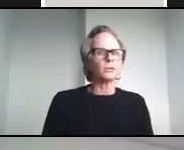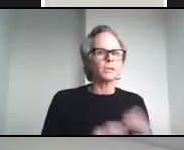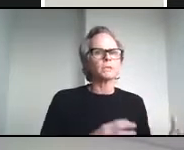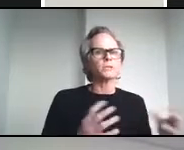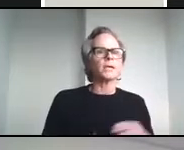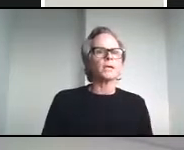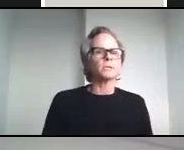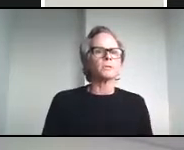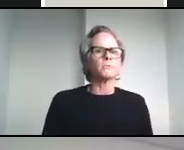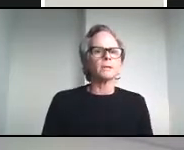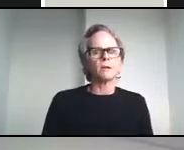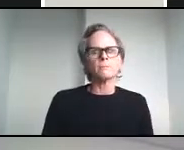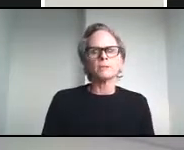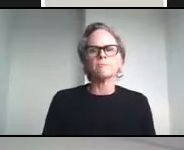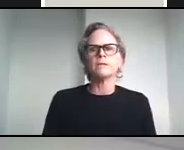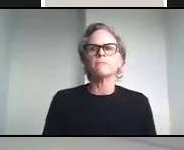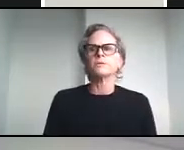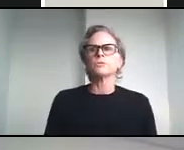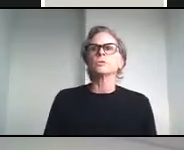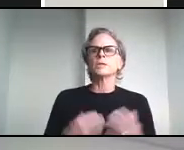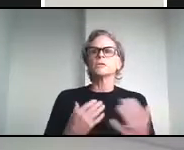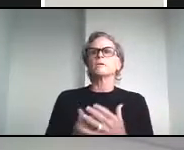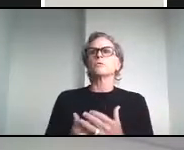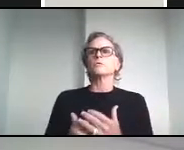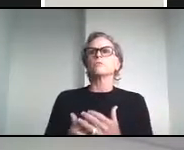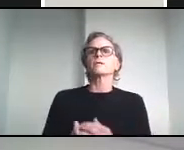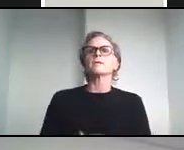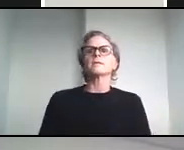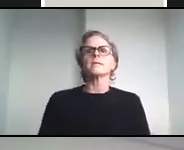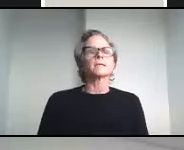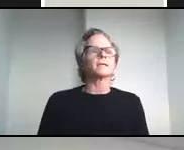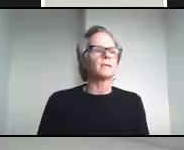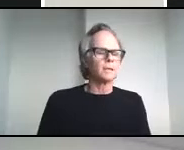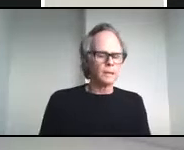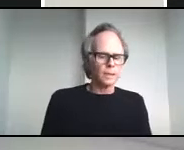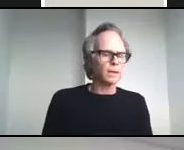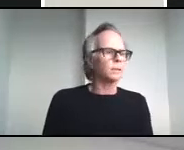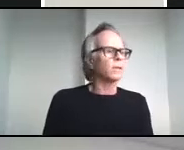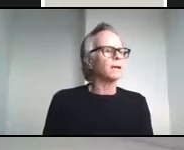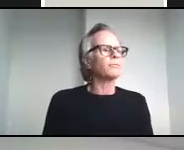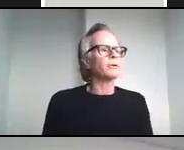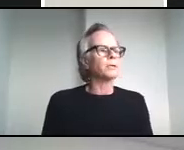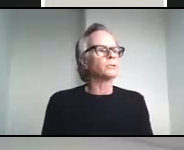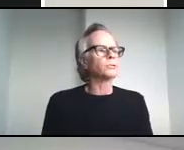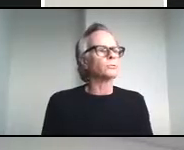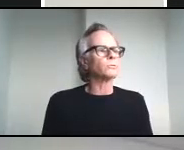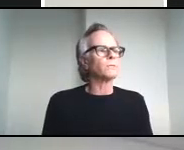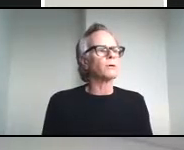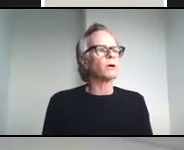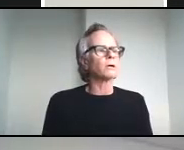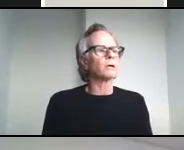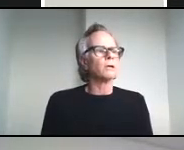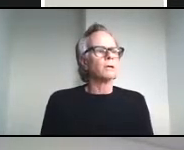parking lot. So yes, a change, but in our opinion, a beneficial change, kind of more directly connect the library to